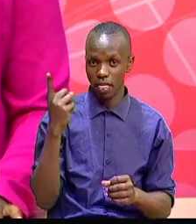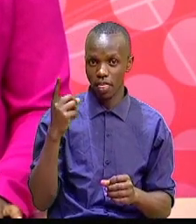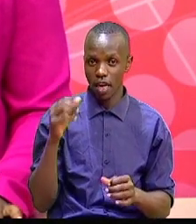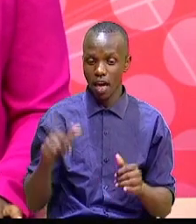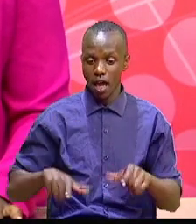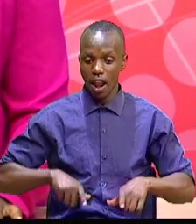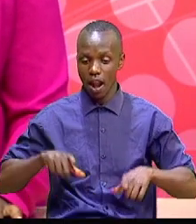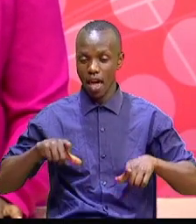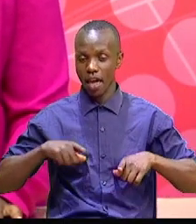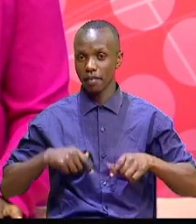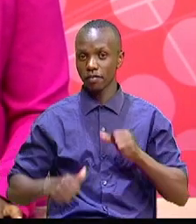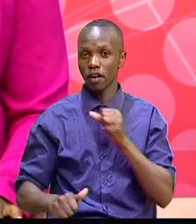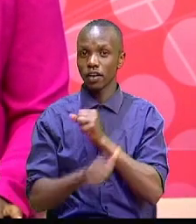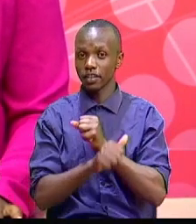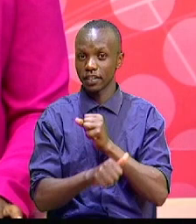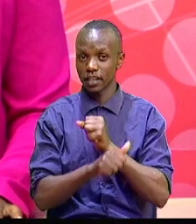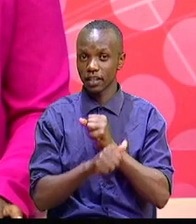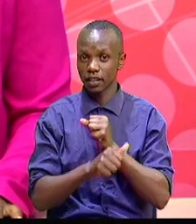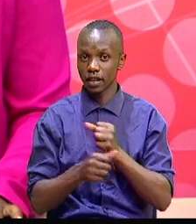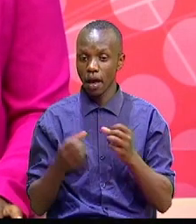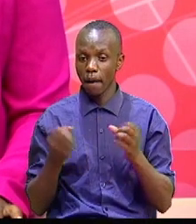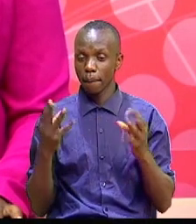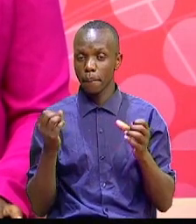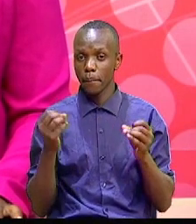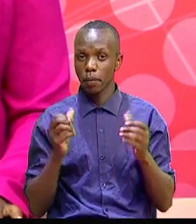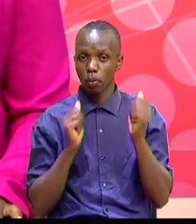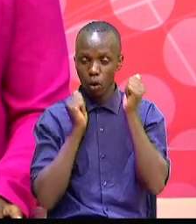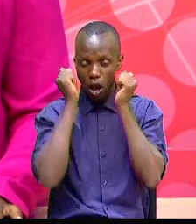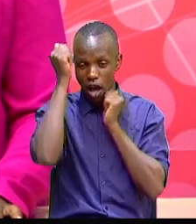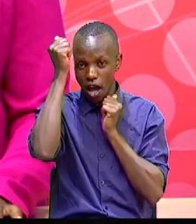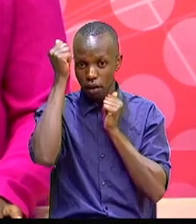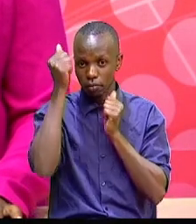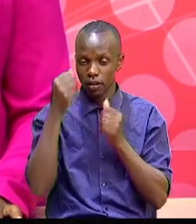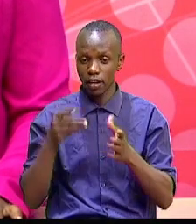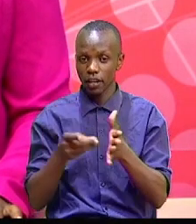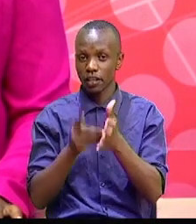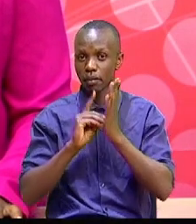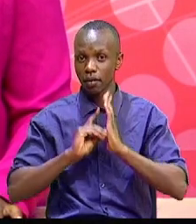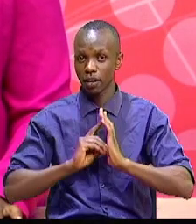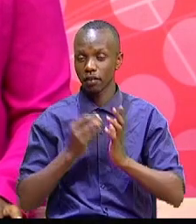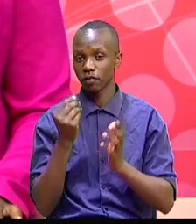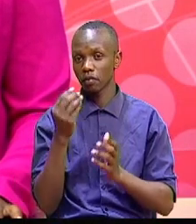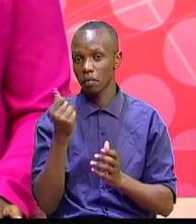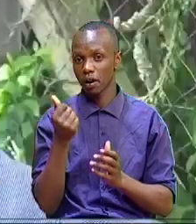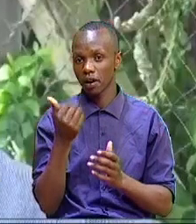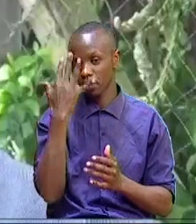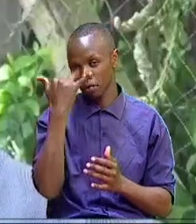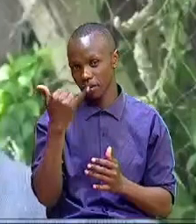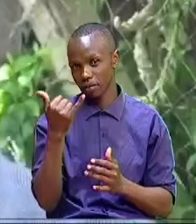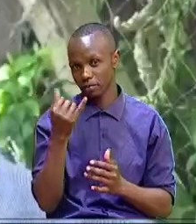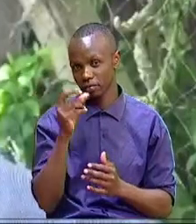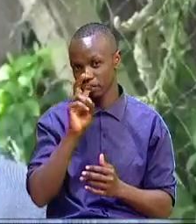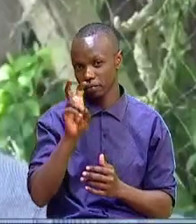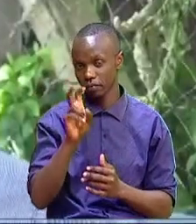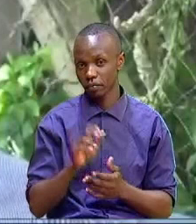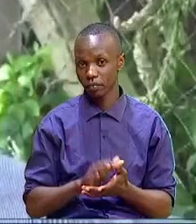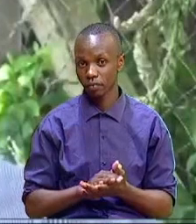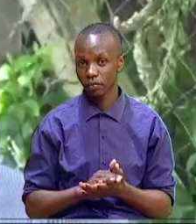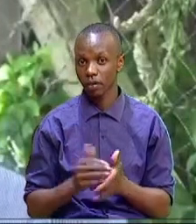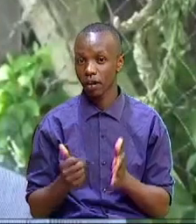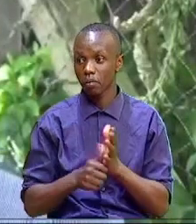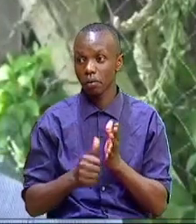in danger after known armed people raided his home demanding for money. Here are the details. Shida yenye